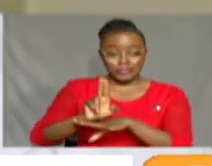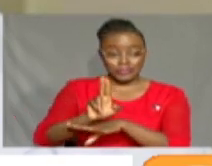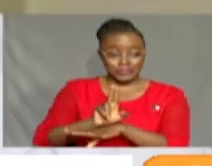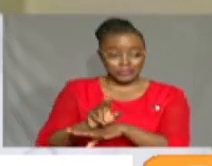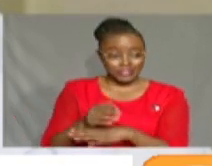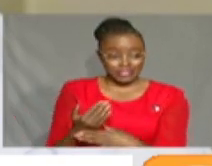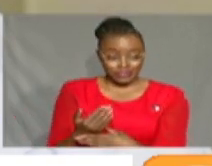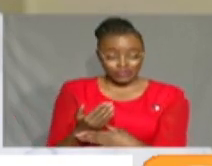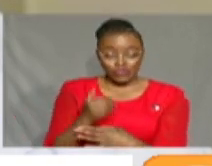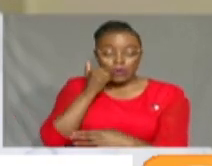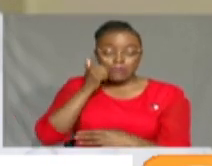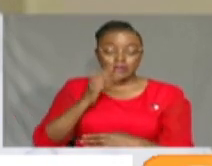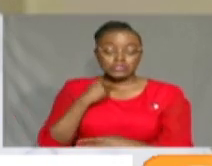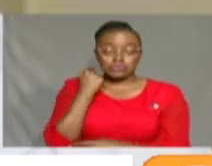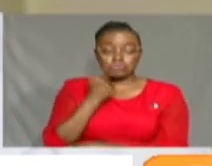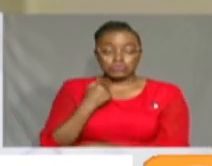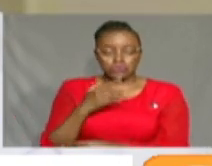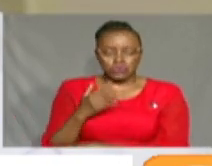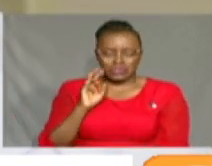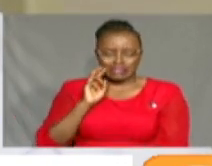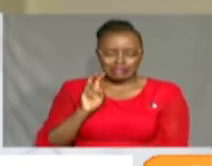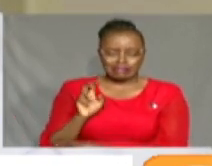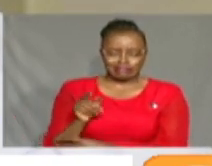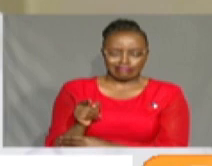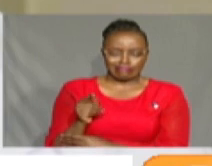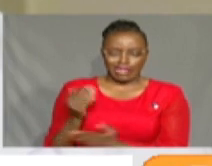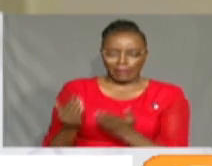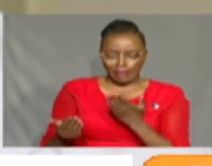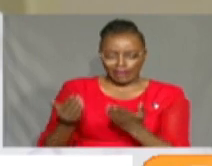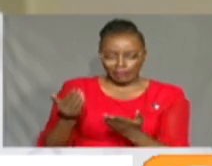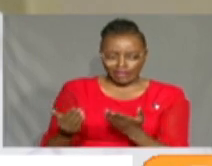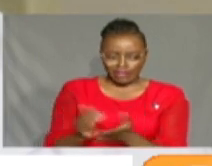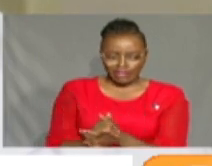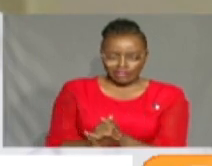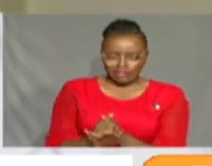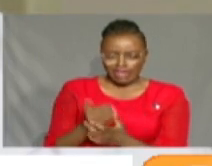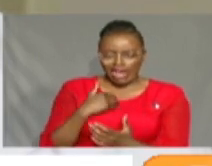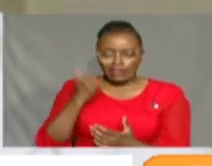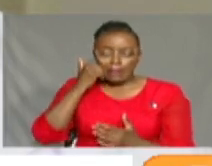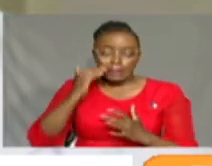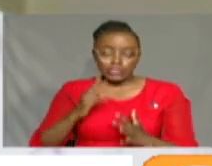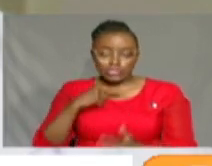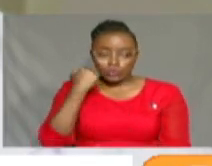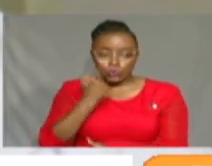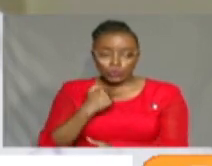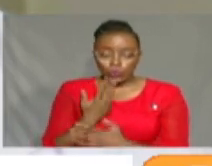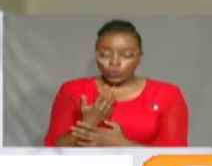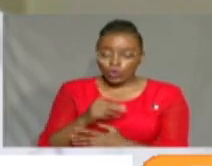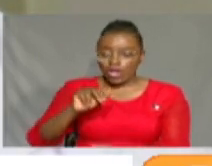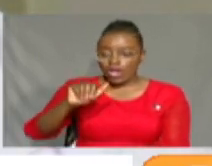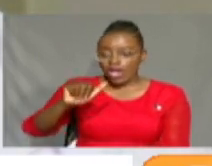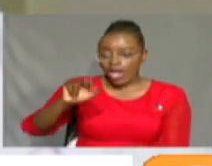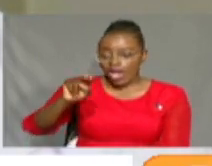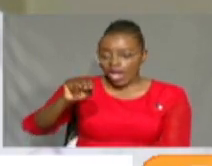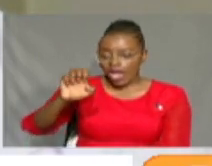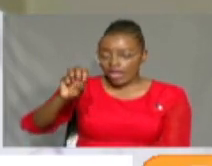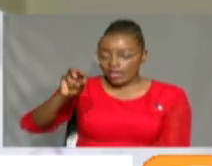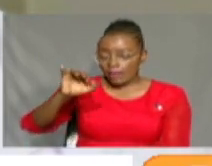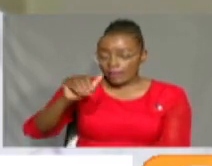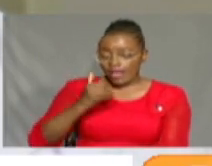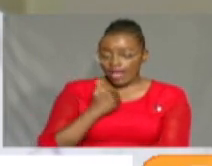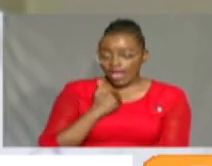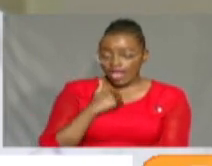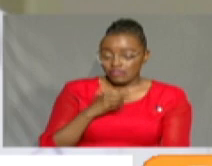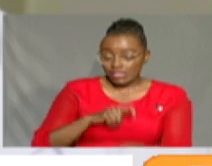for patients whom we see, like some patients who are anemic, because sometimes when